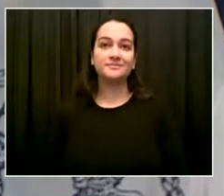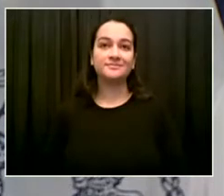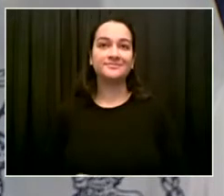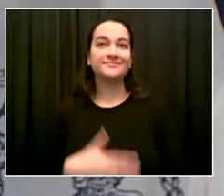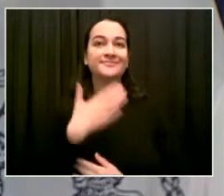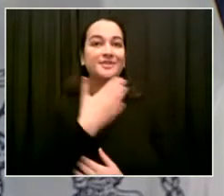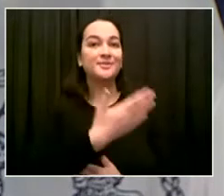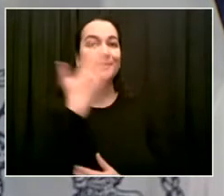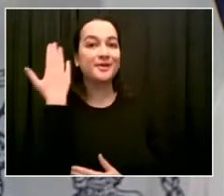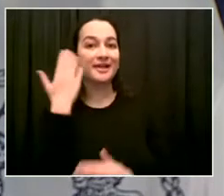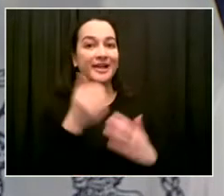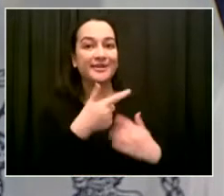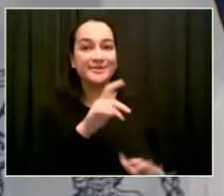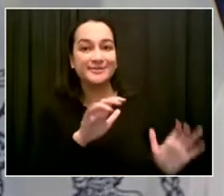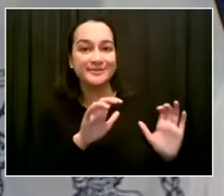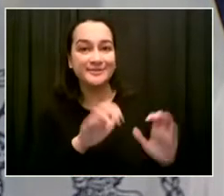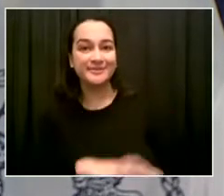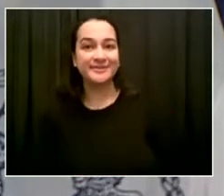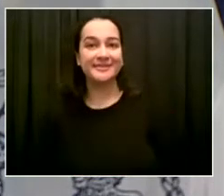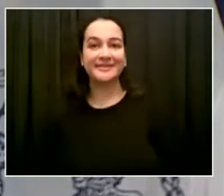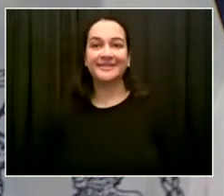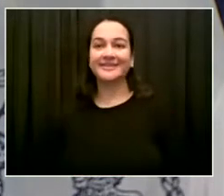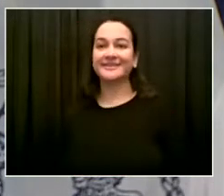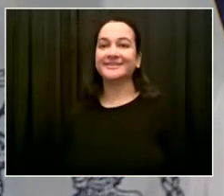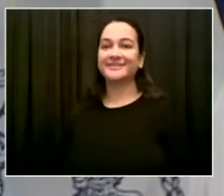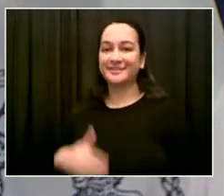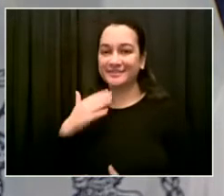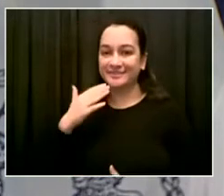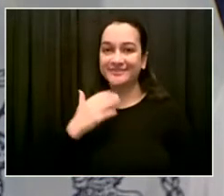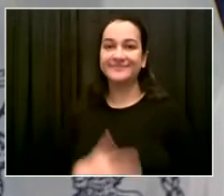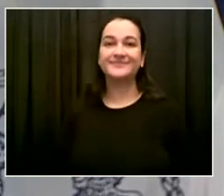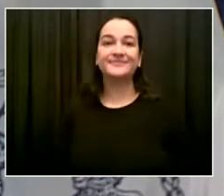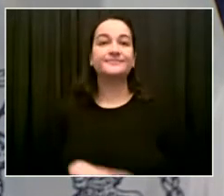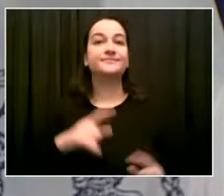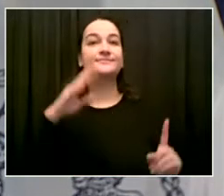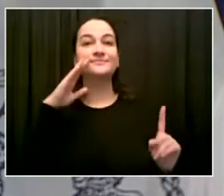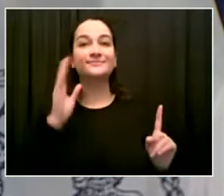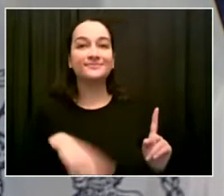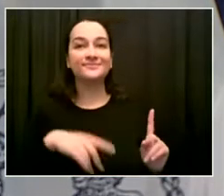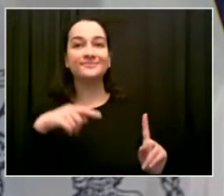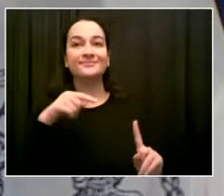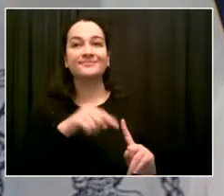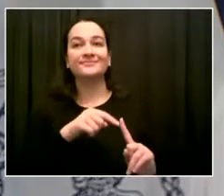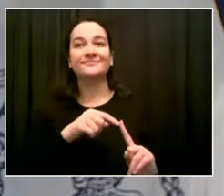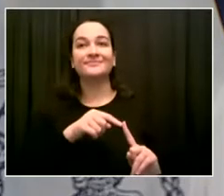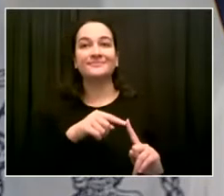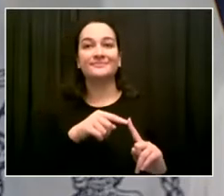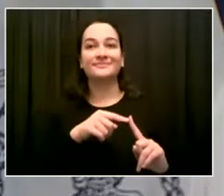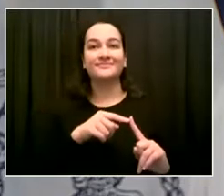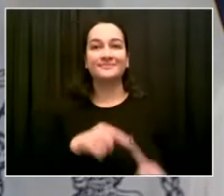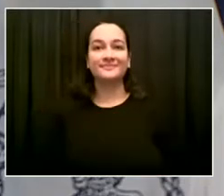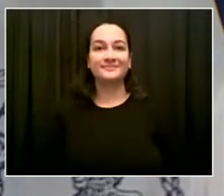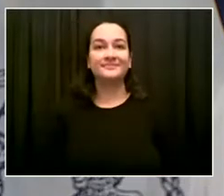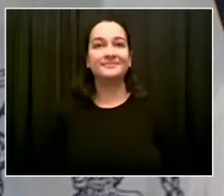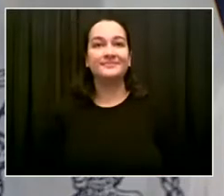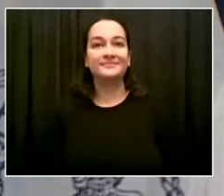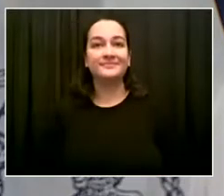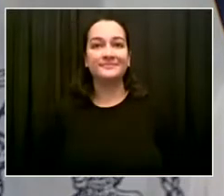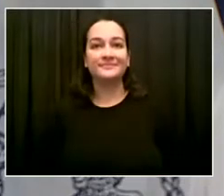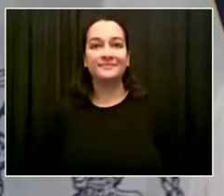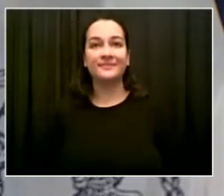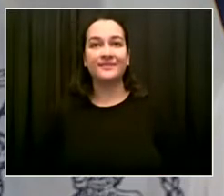National League. Oh, Nolan, wait a minute. That's too controversial. Come on, be a modernist, Nolan.